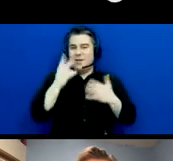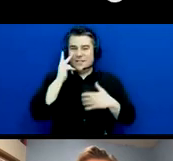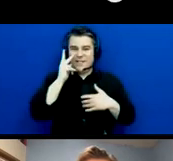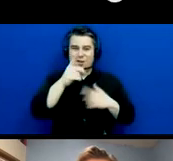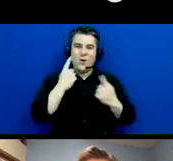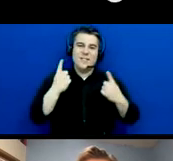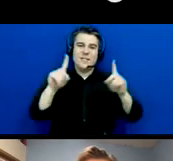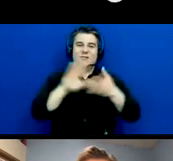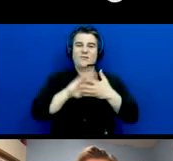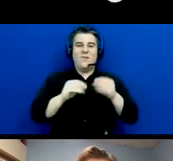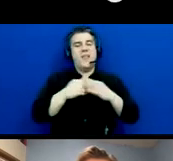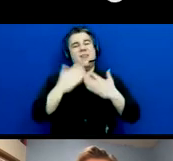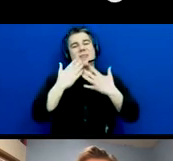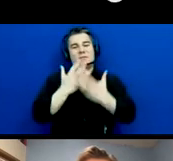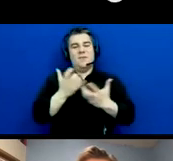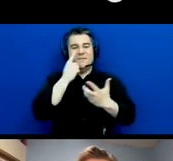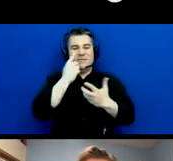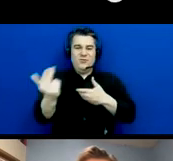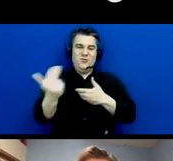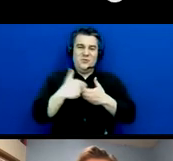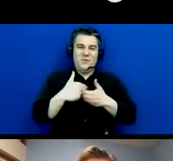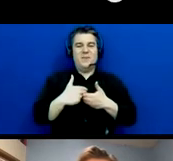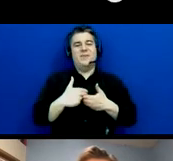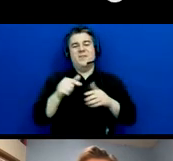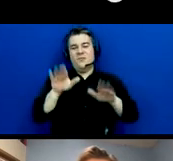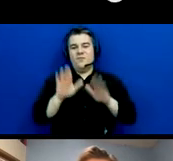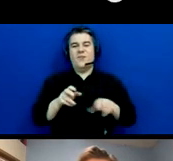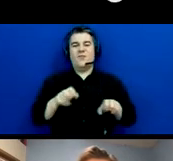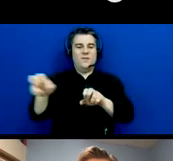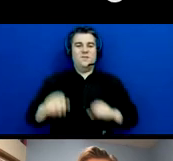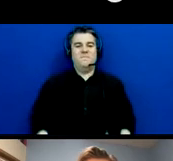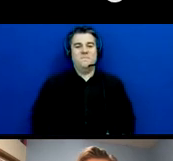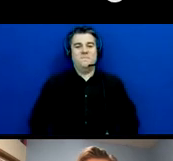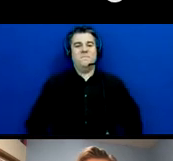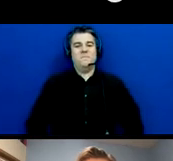success story, and thank you so much for joining us in this amazing health journey.